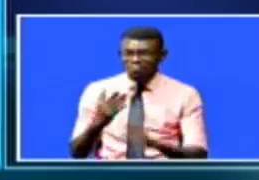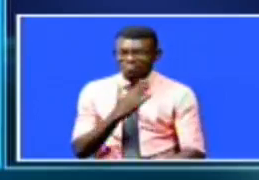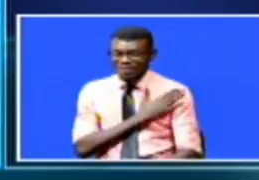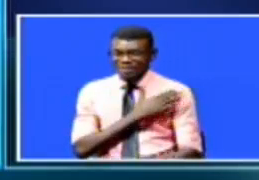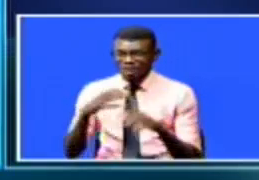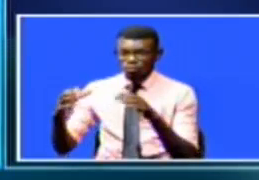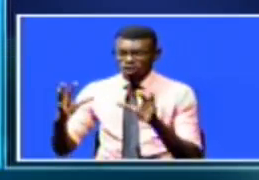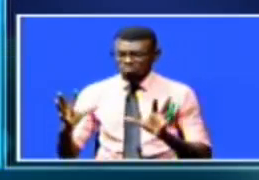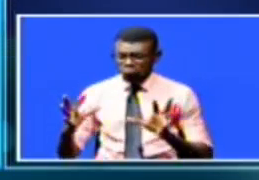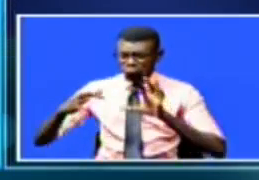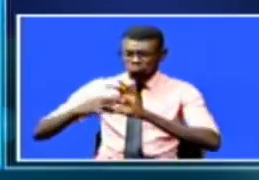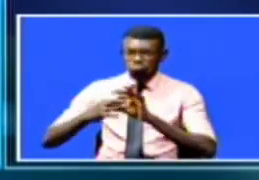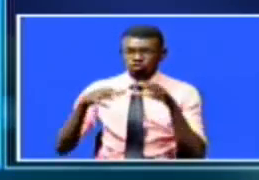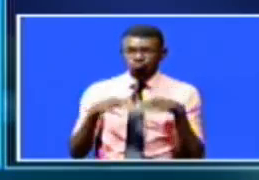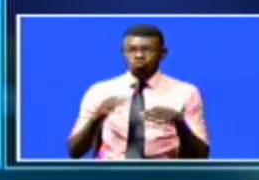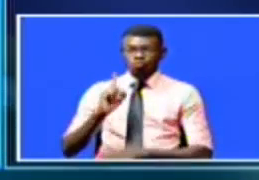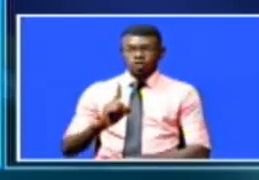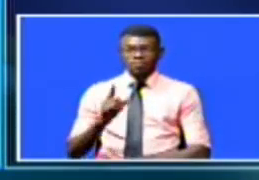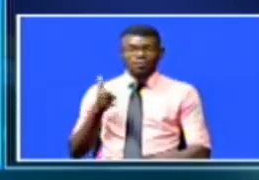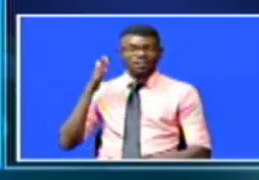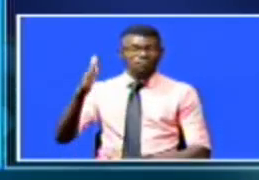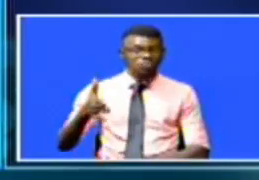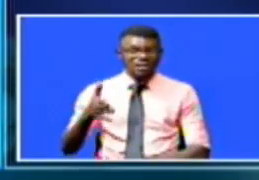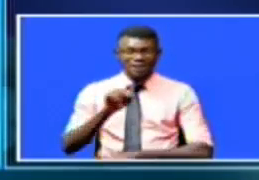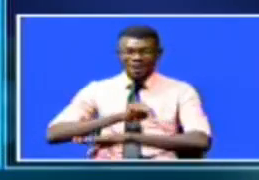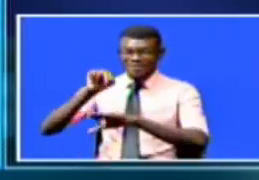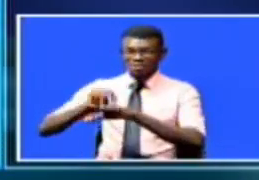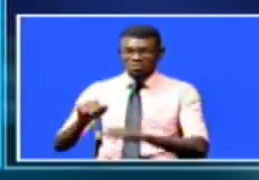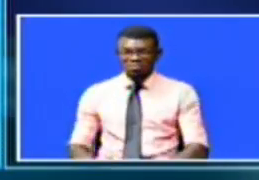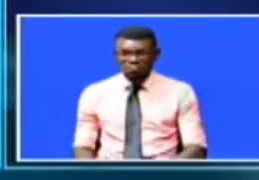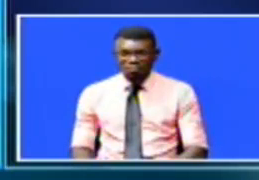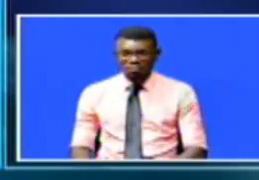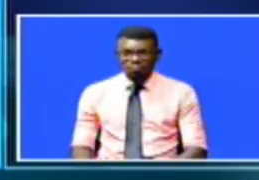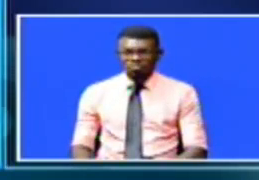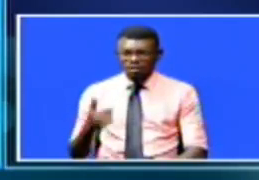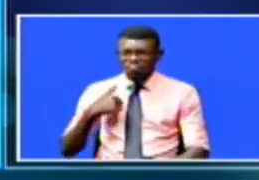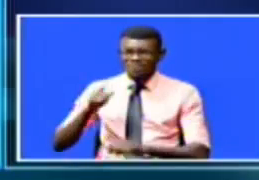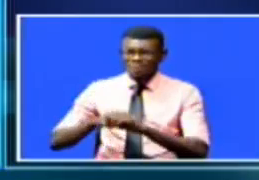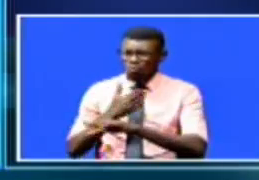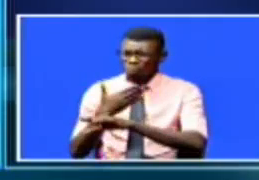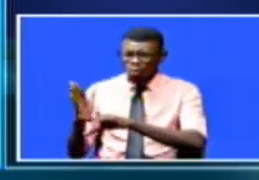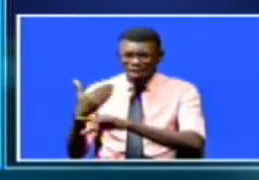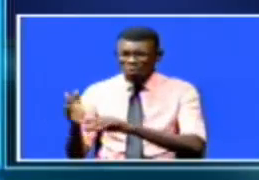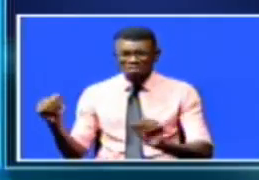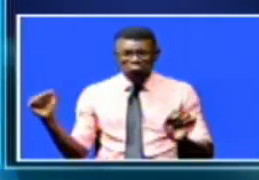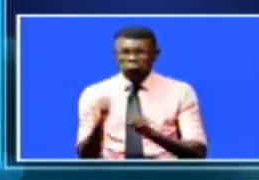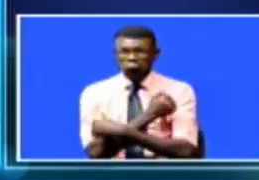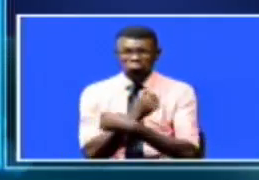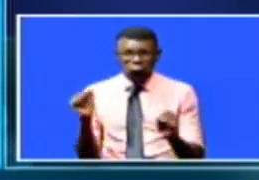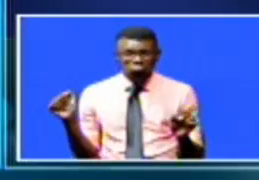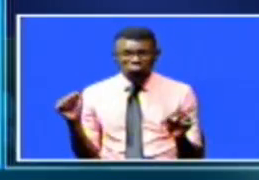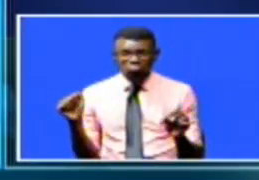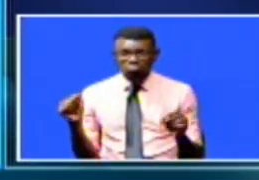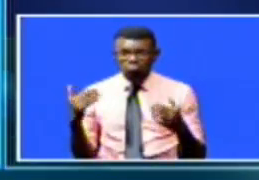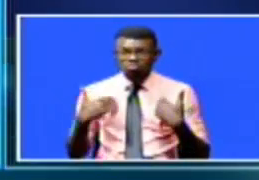coalition into one for the future of this nation. So I will not spend my time really entertaining any